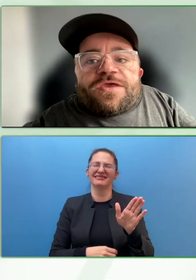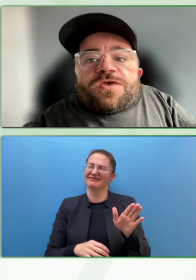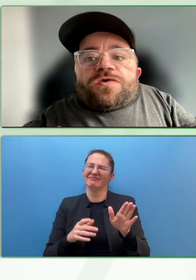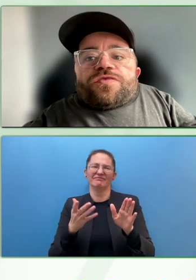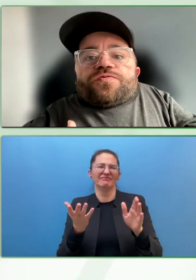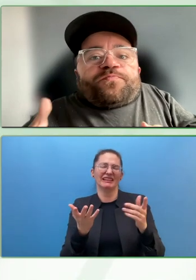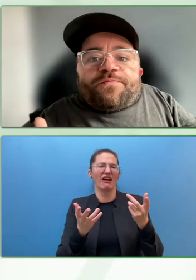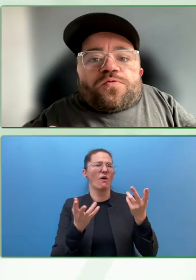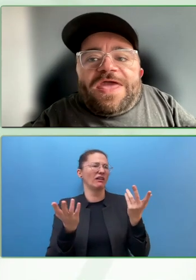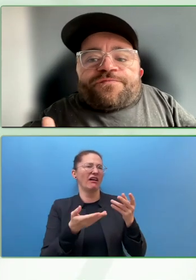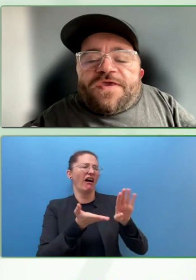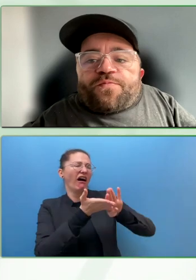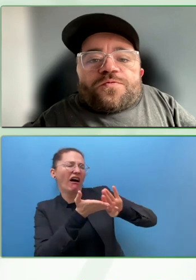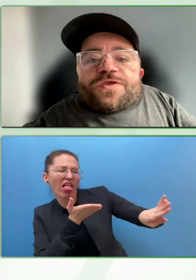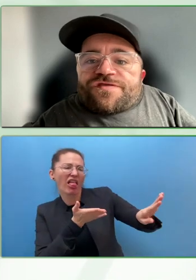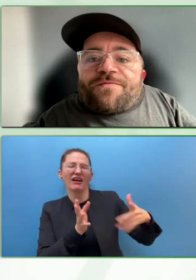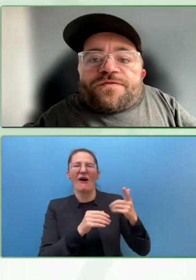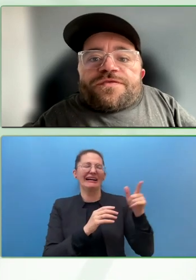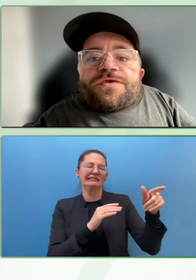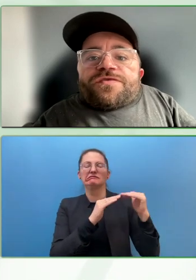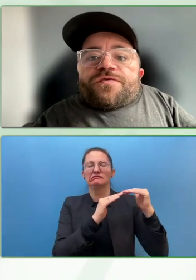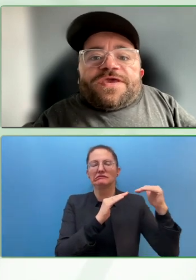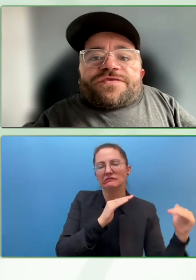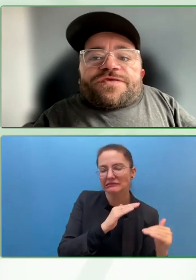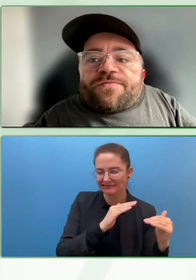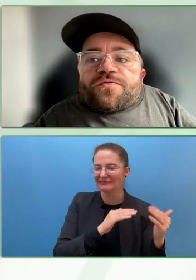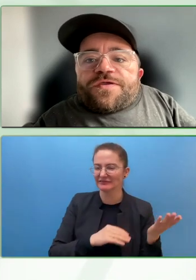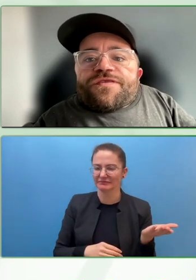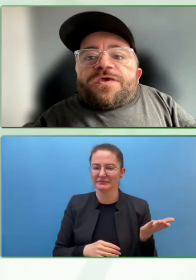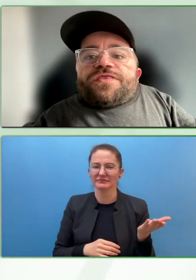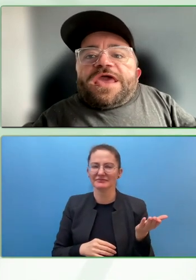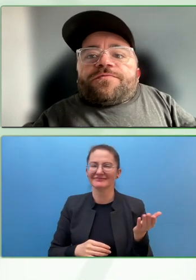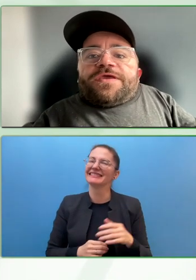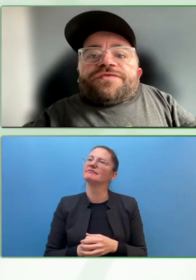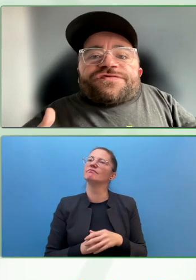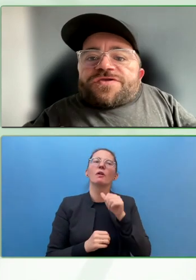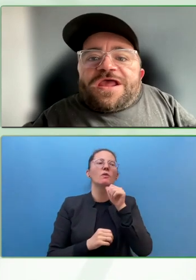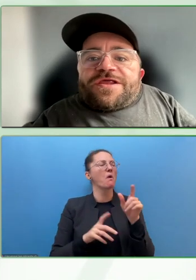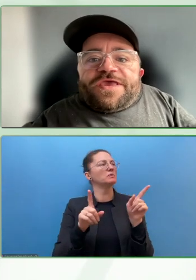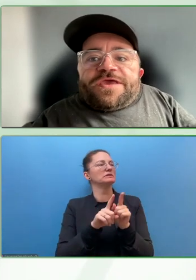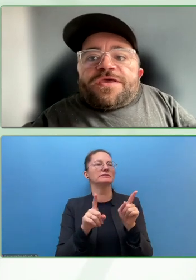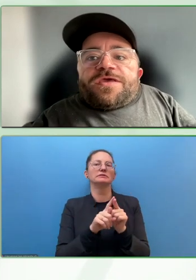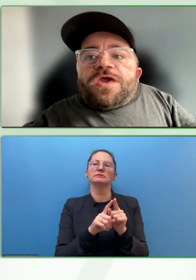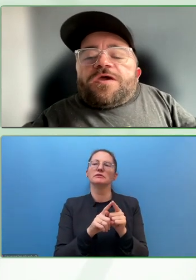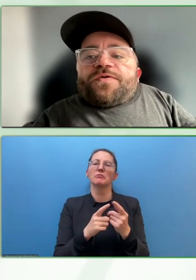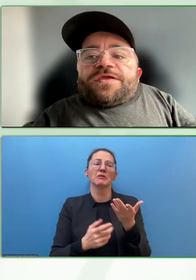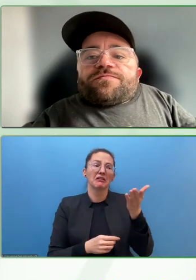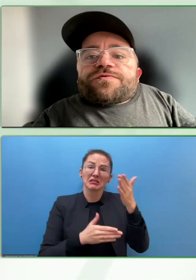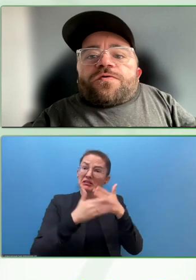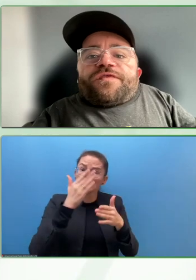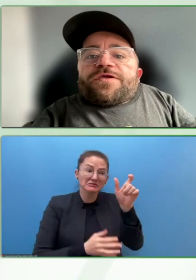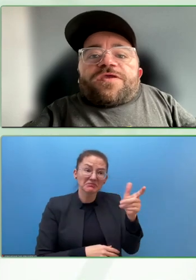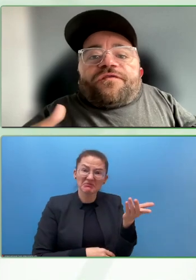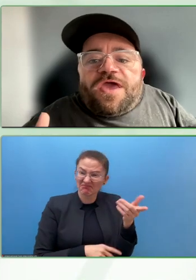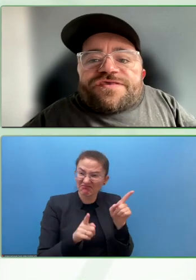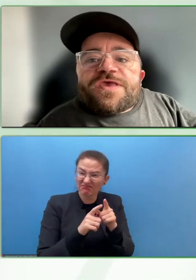see people as people that just happen to be disabled, with their intersectionality being